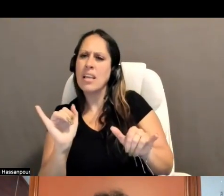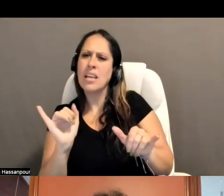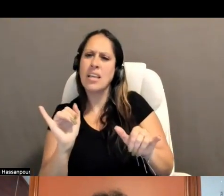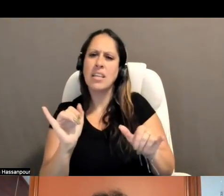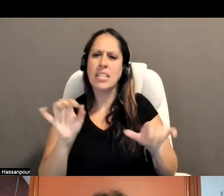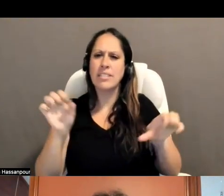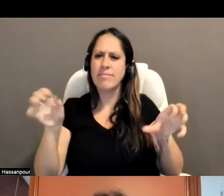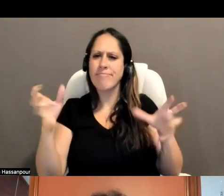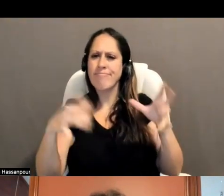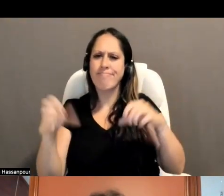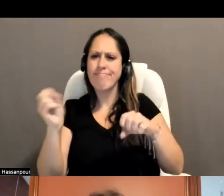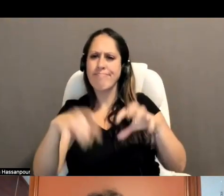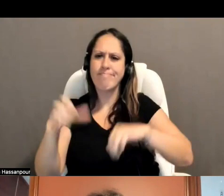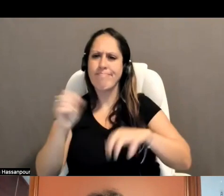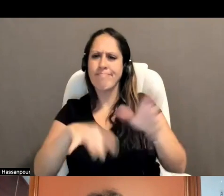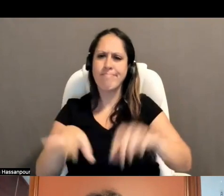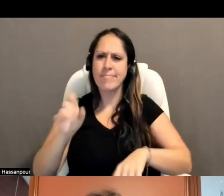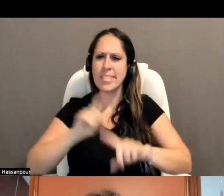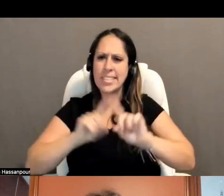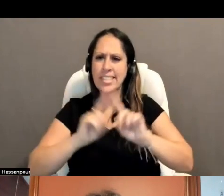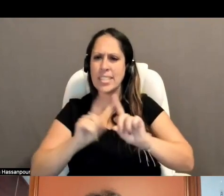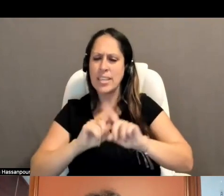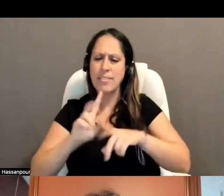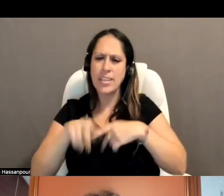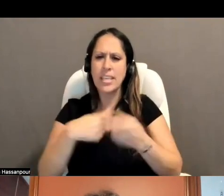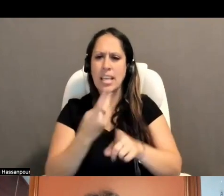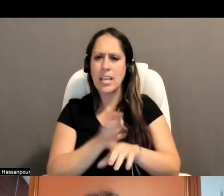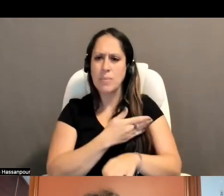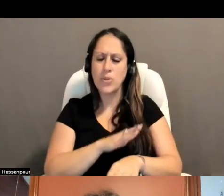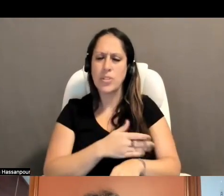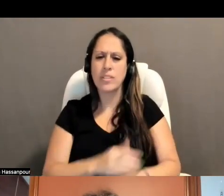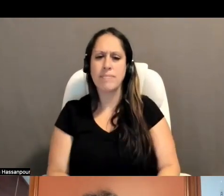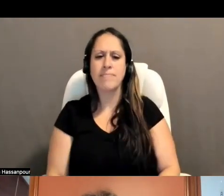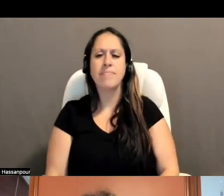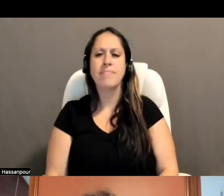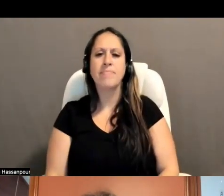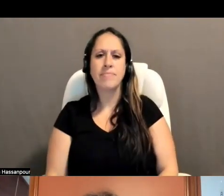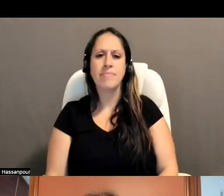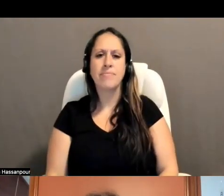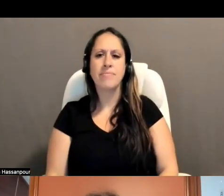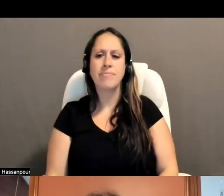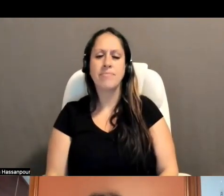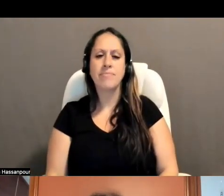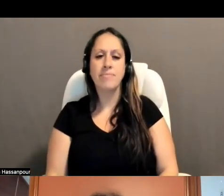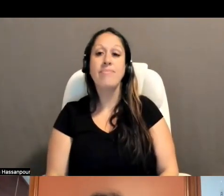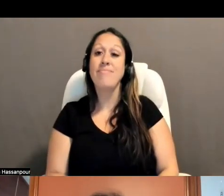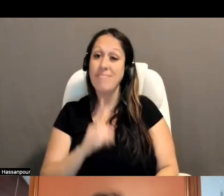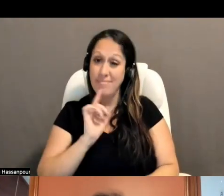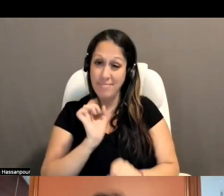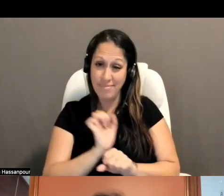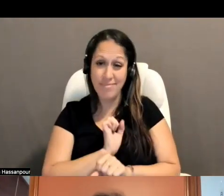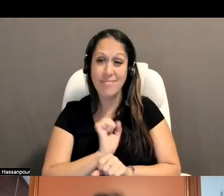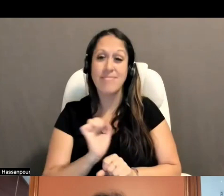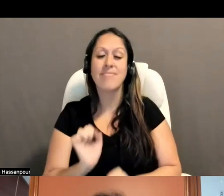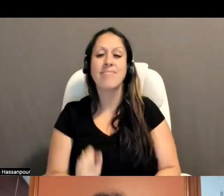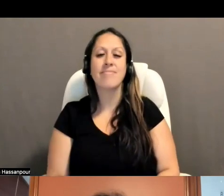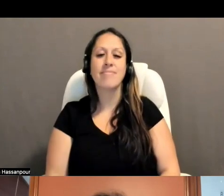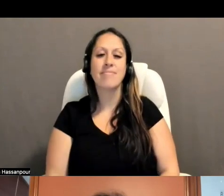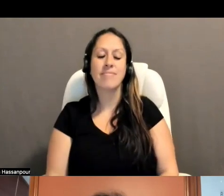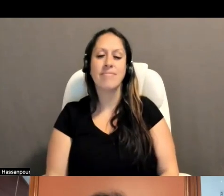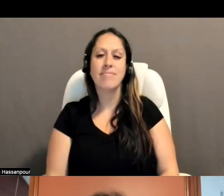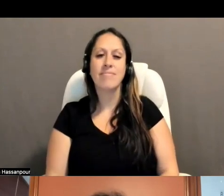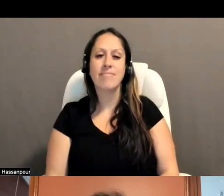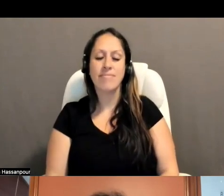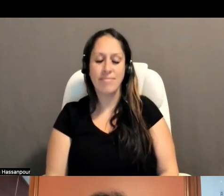potpourri of material. It is. Right.